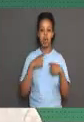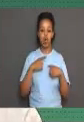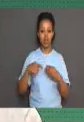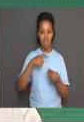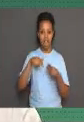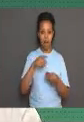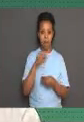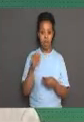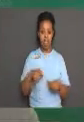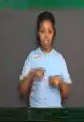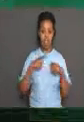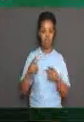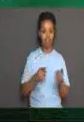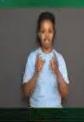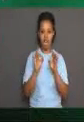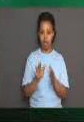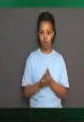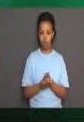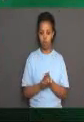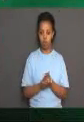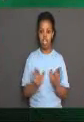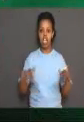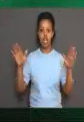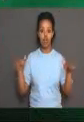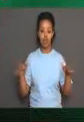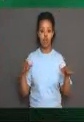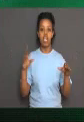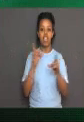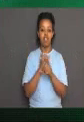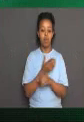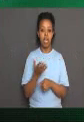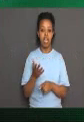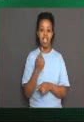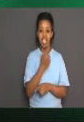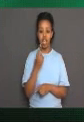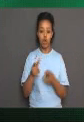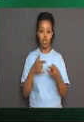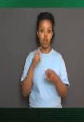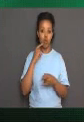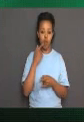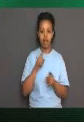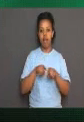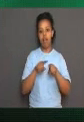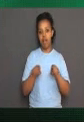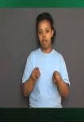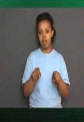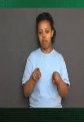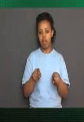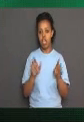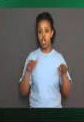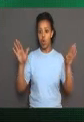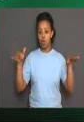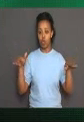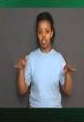or lifestyles. The anatomy of the wing in each species is different.